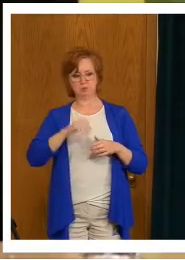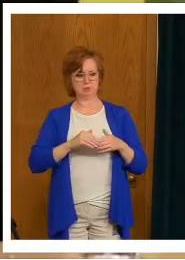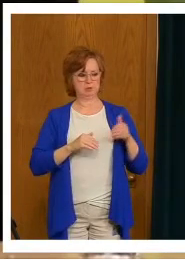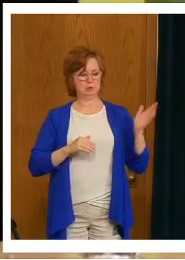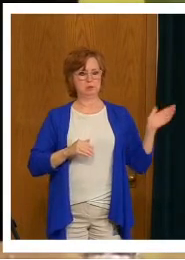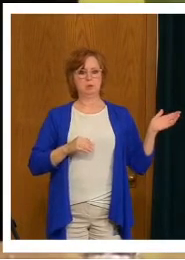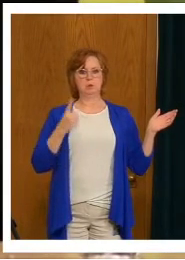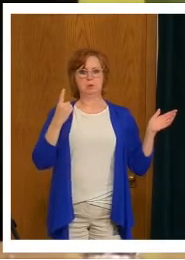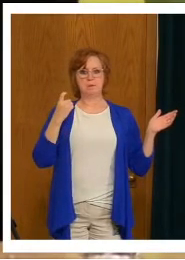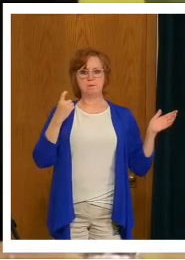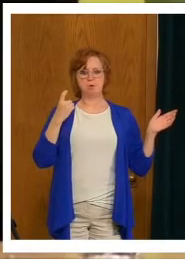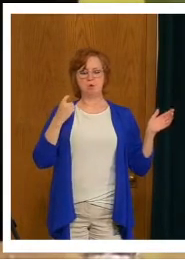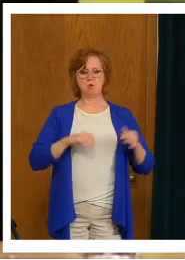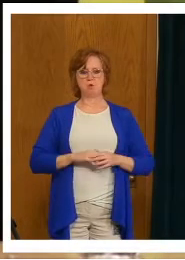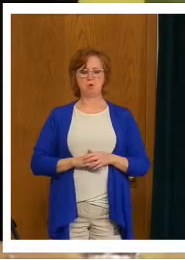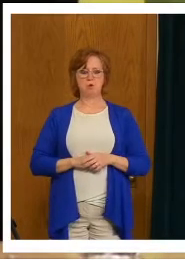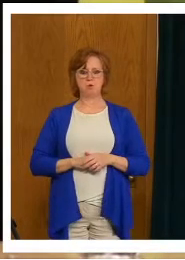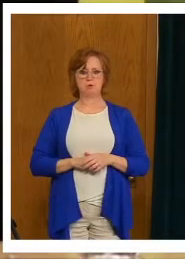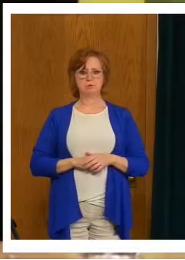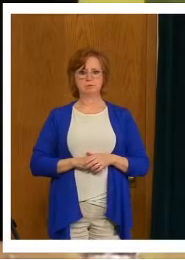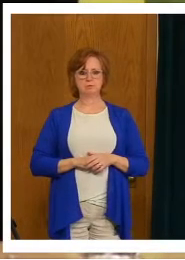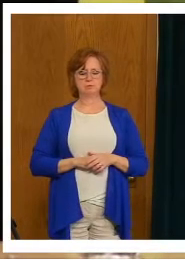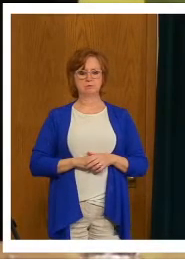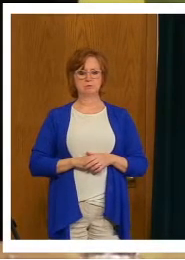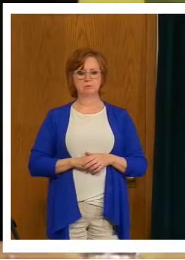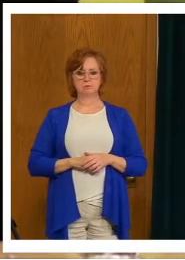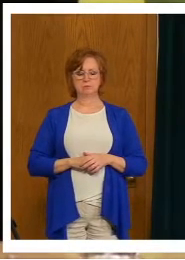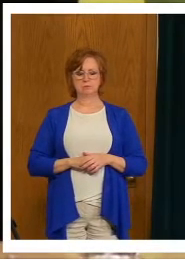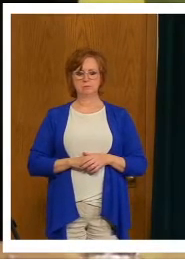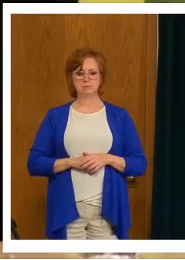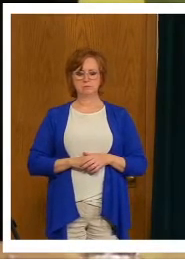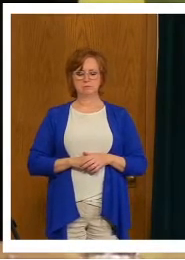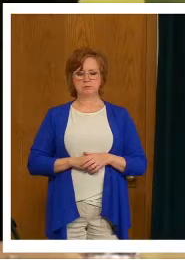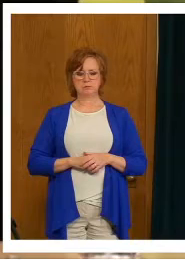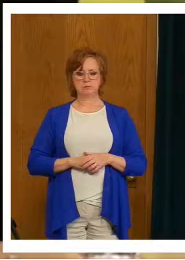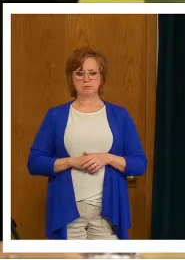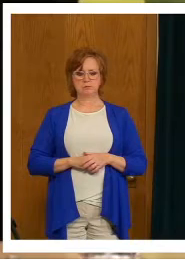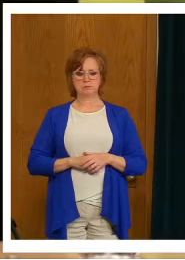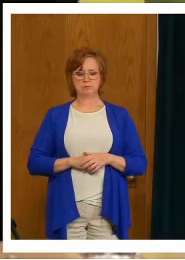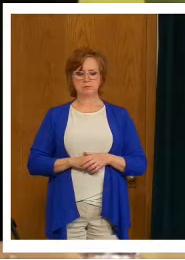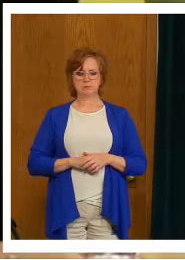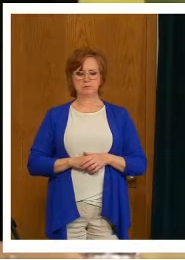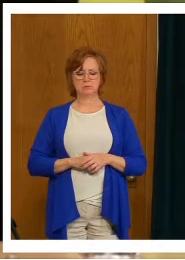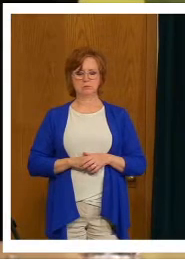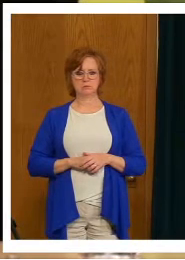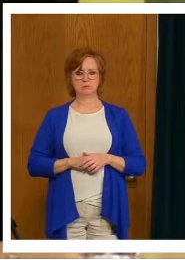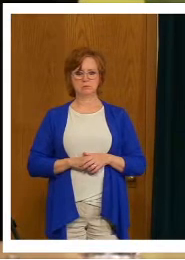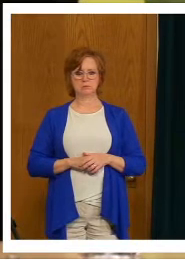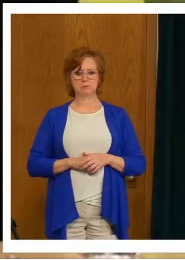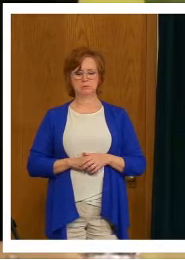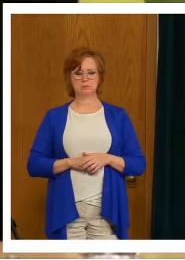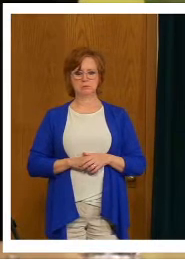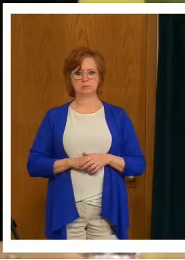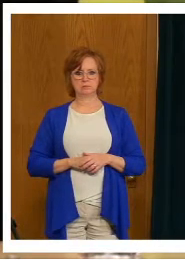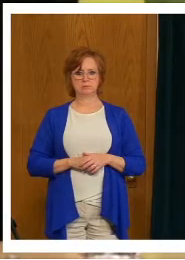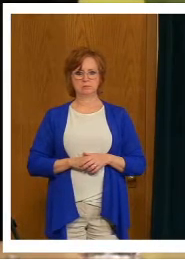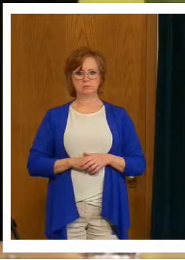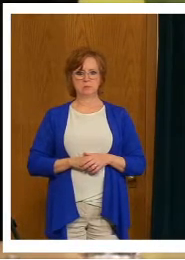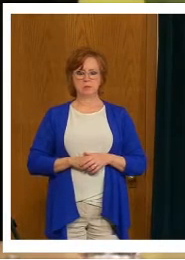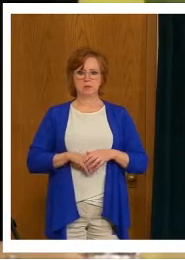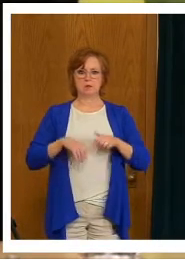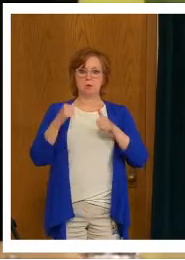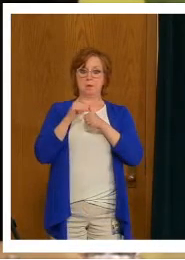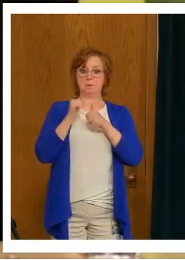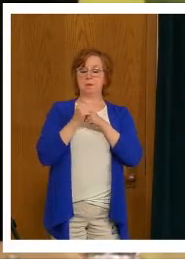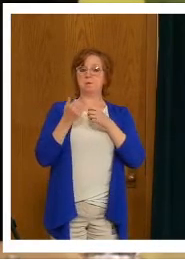tie into that, and I don't imagine it would be that large this past year, but there still are a number of people that were out of country